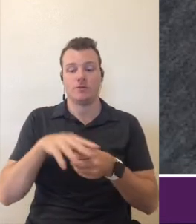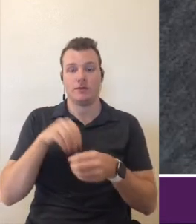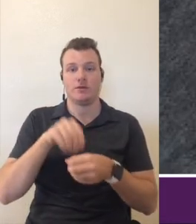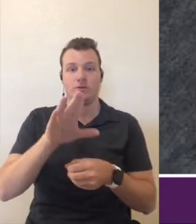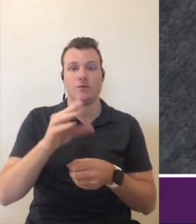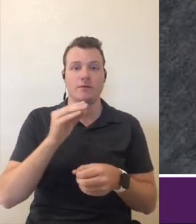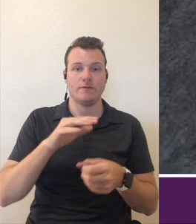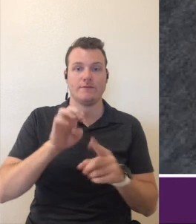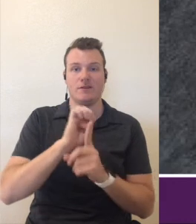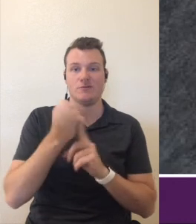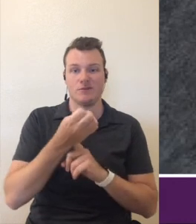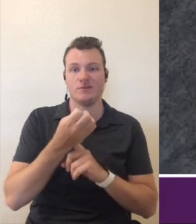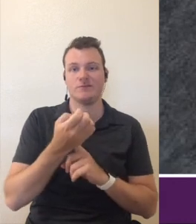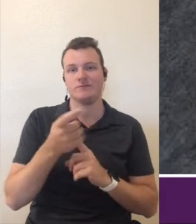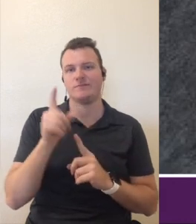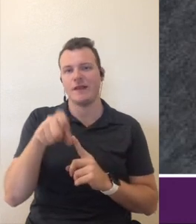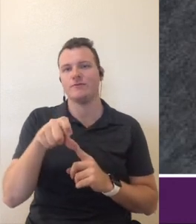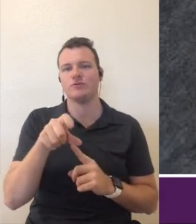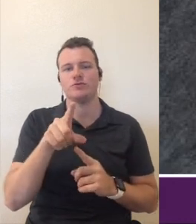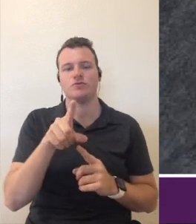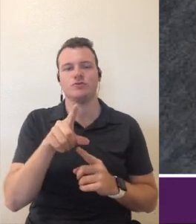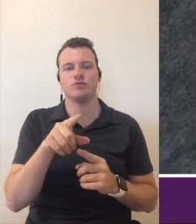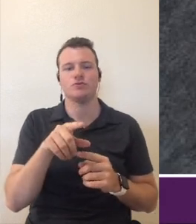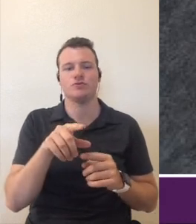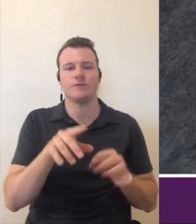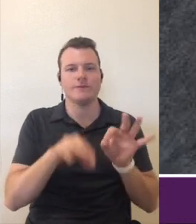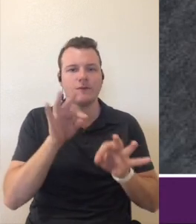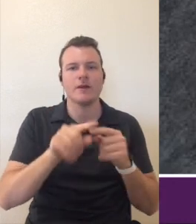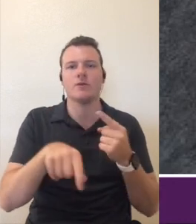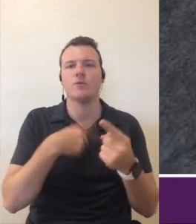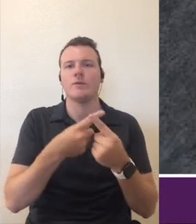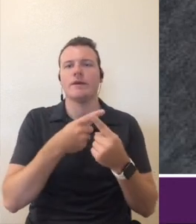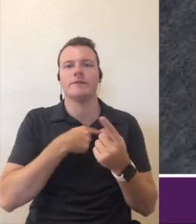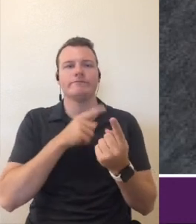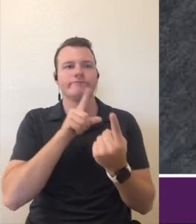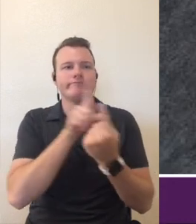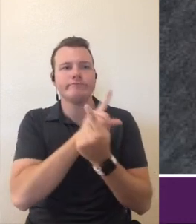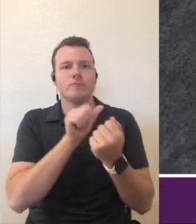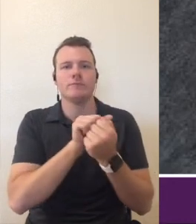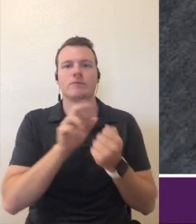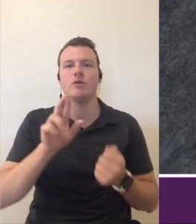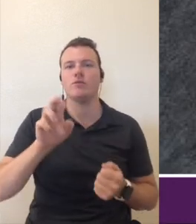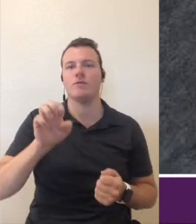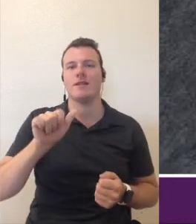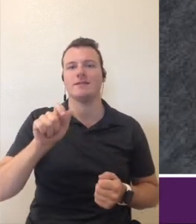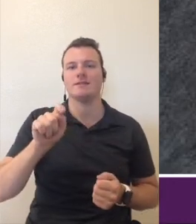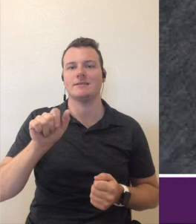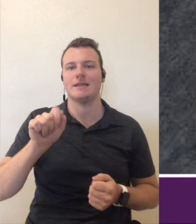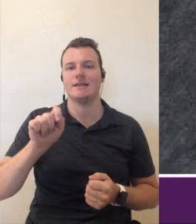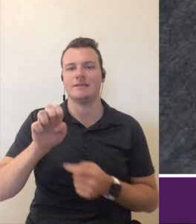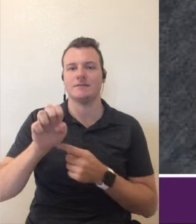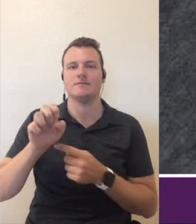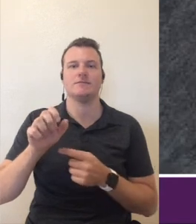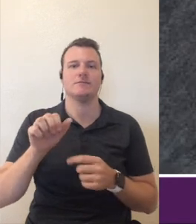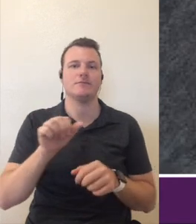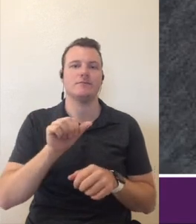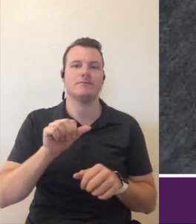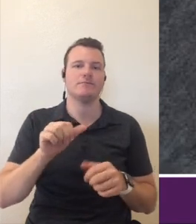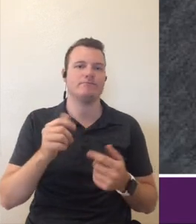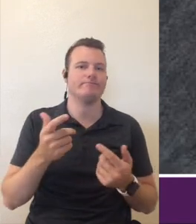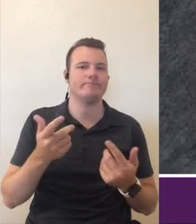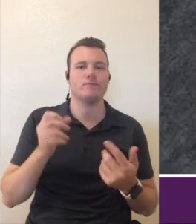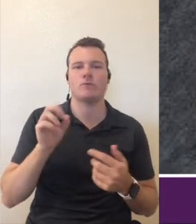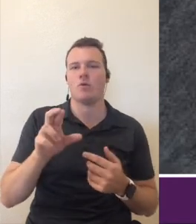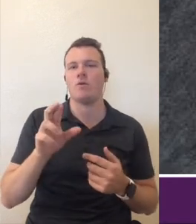then things that are more localized to your environment are things that you will have to capture as you have conversation with real